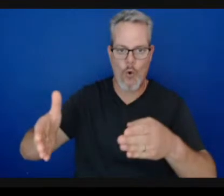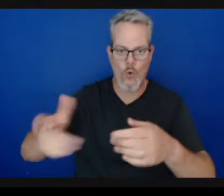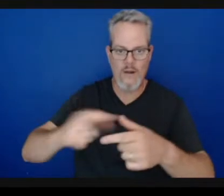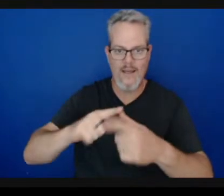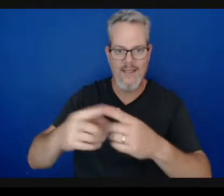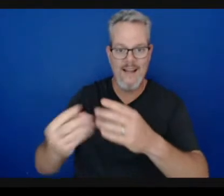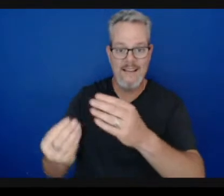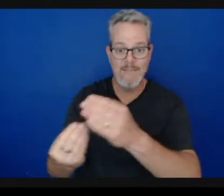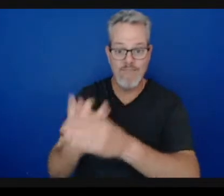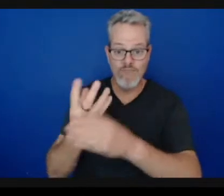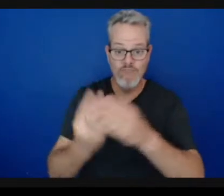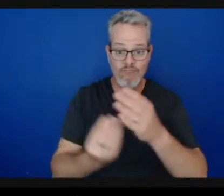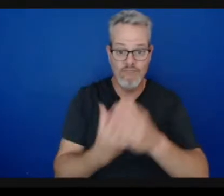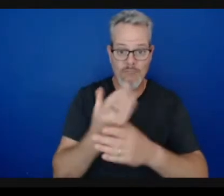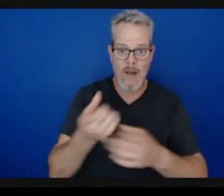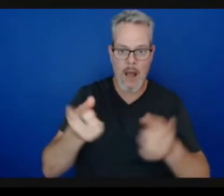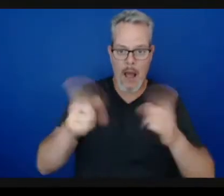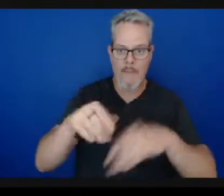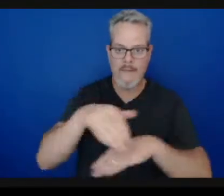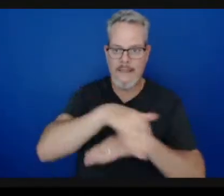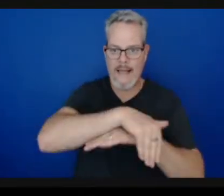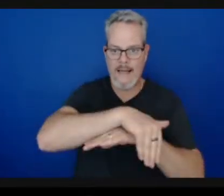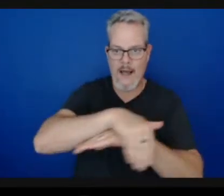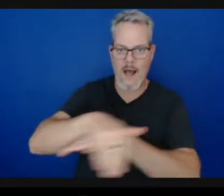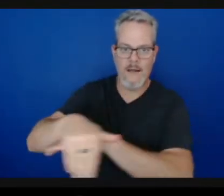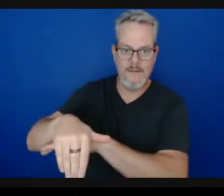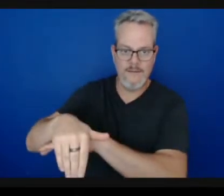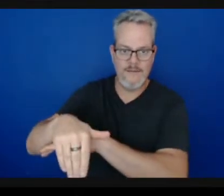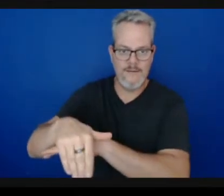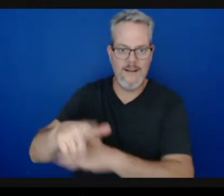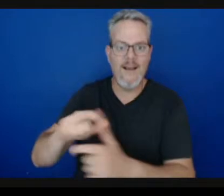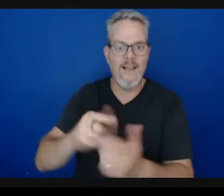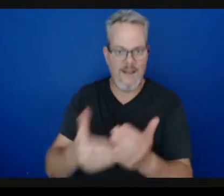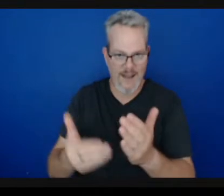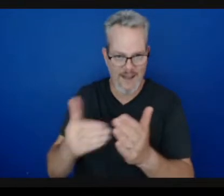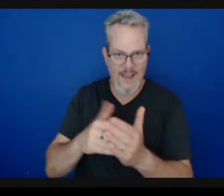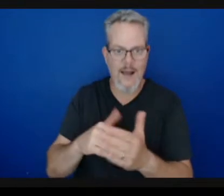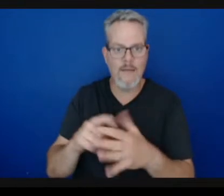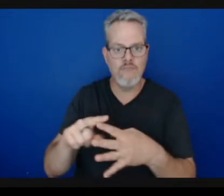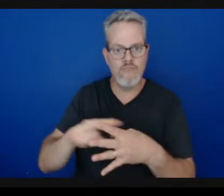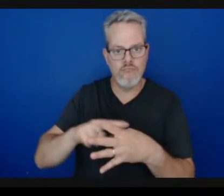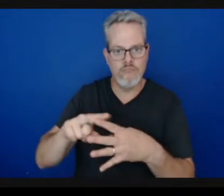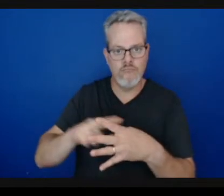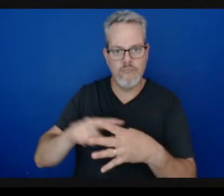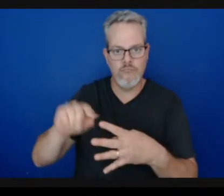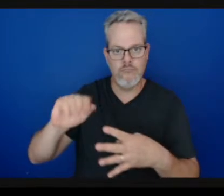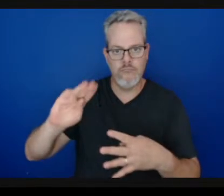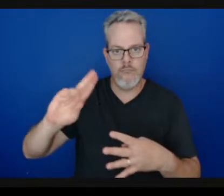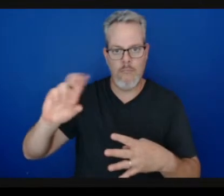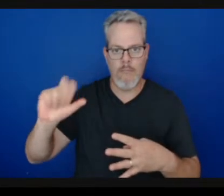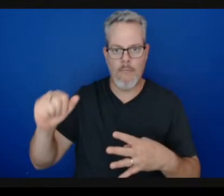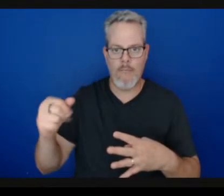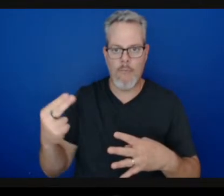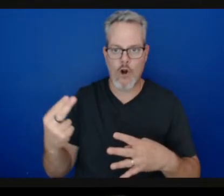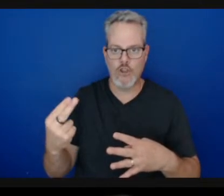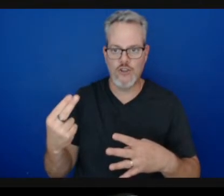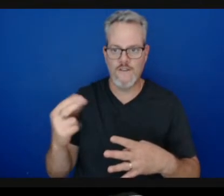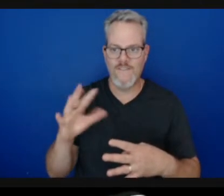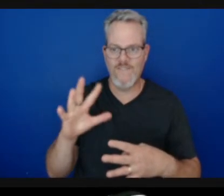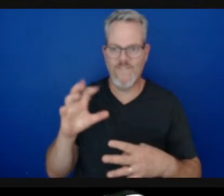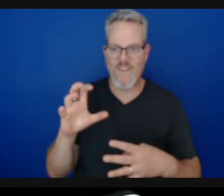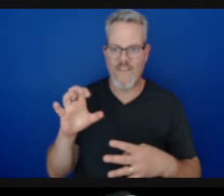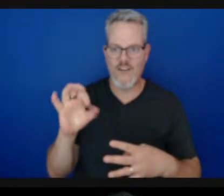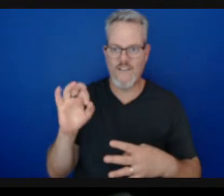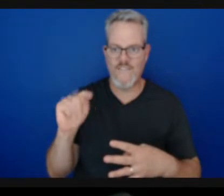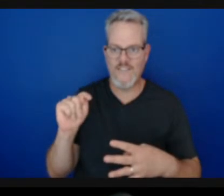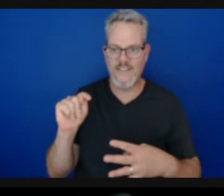road. So it keeps going in that area. March 3rd, 4 new vents near Kapoho, 500 feet high. The next